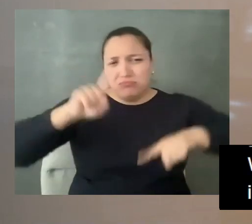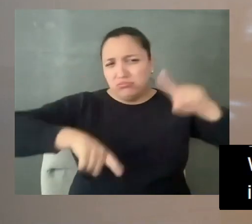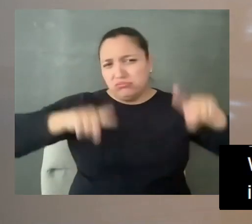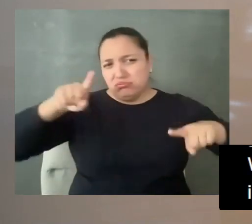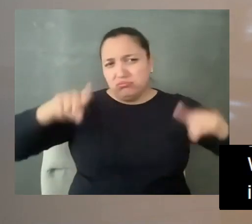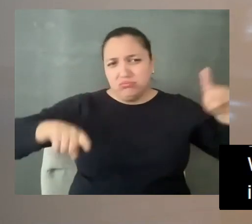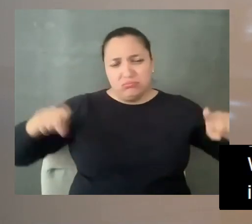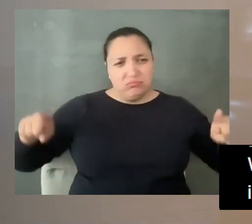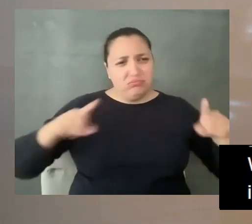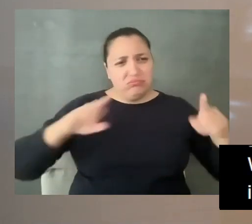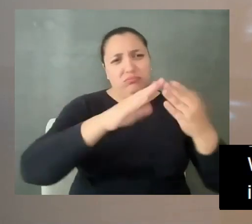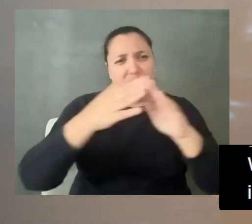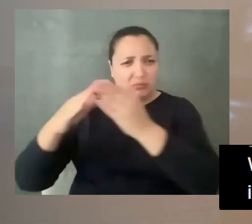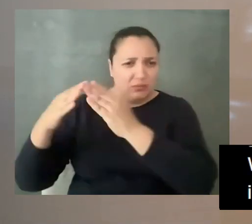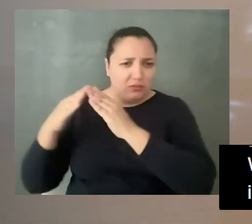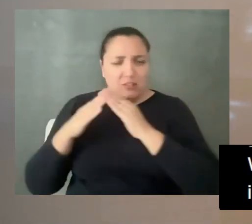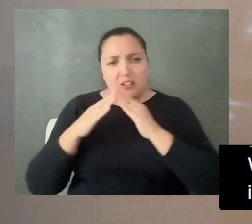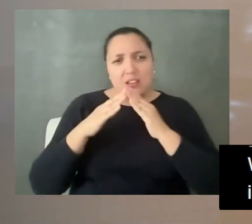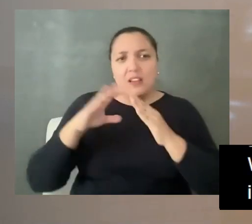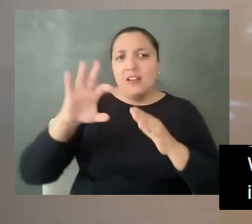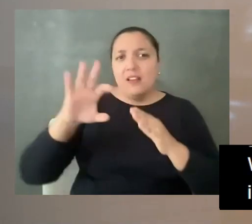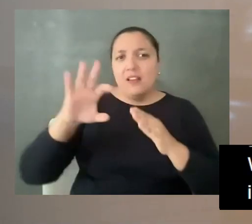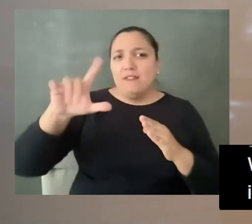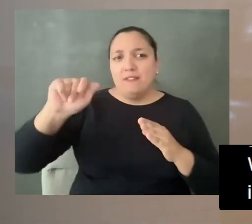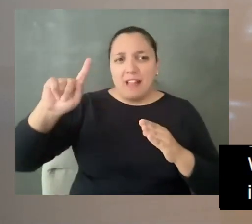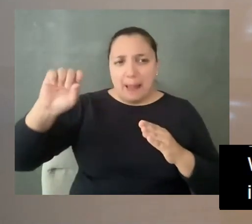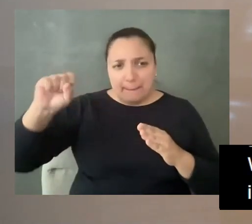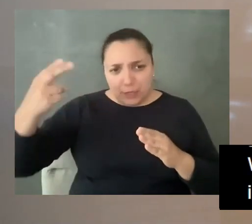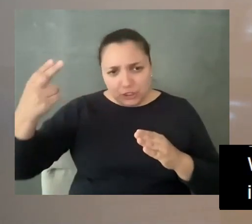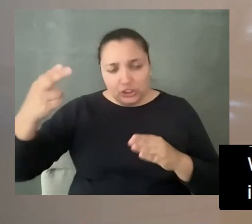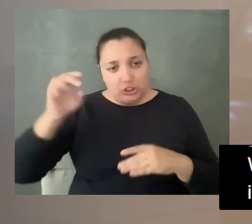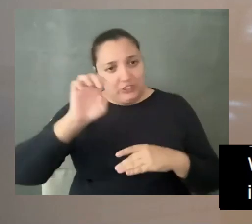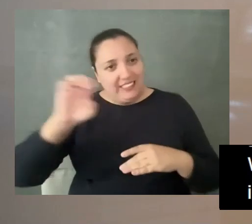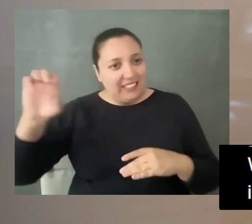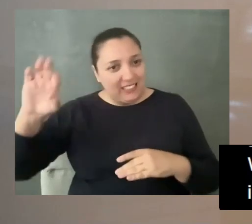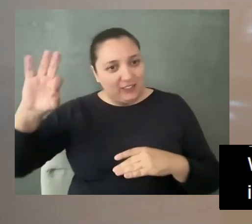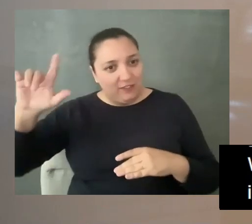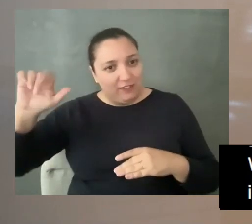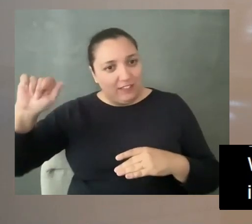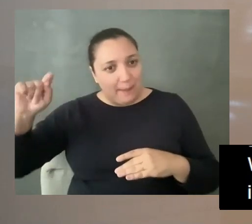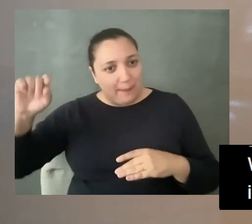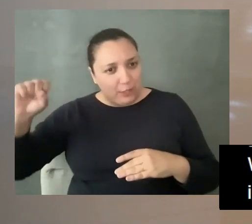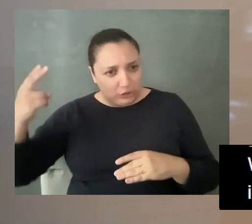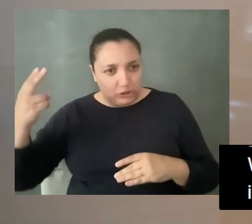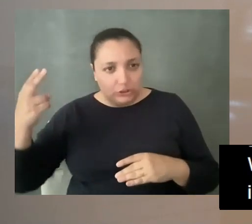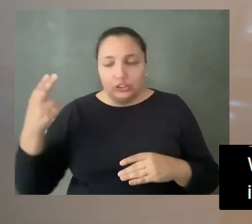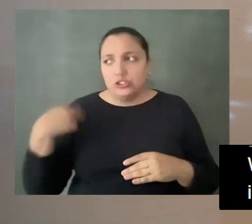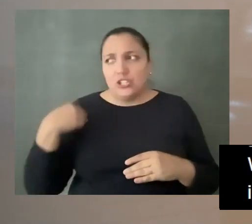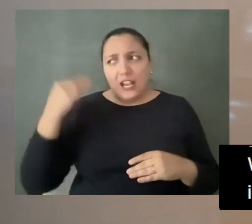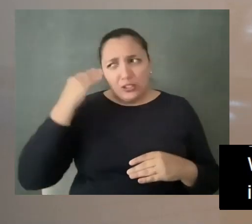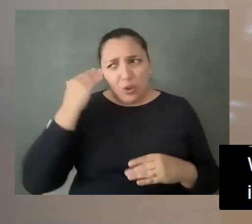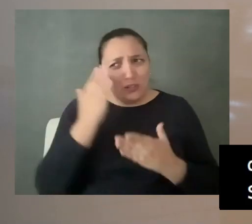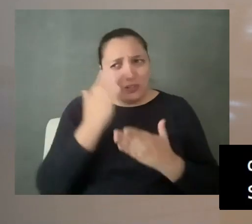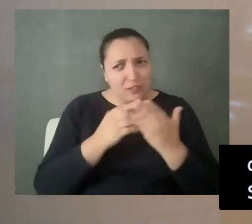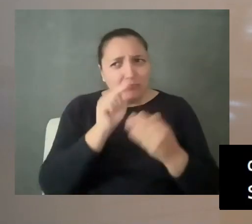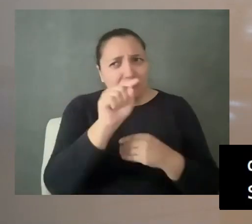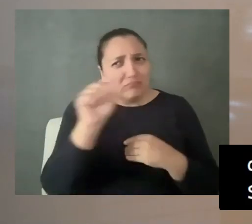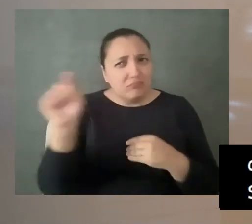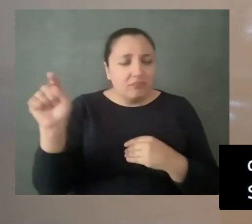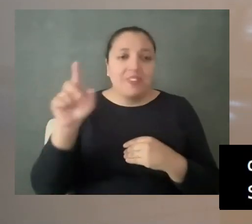communities, Flatbush, East Flatbush. I know who's Flatbush in here, don't get me wrong.